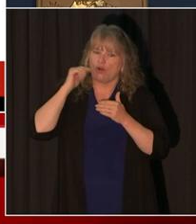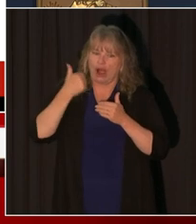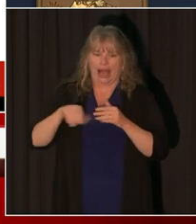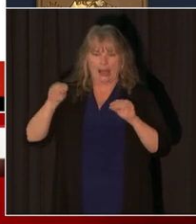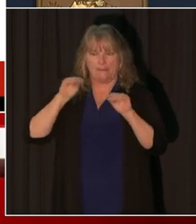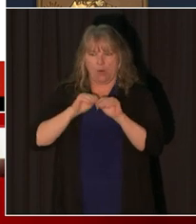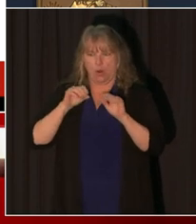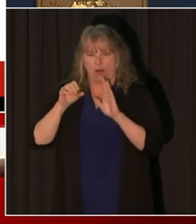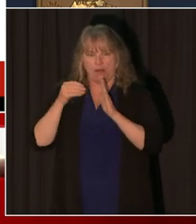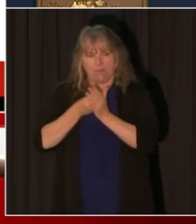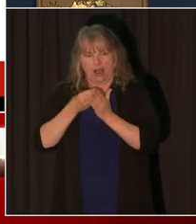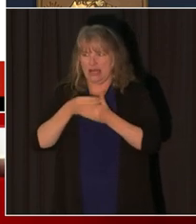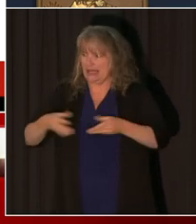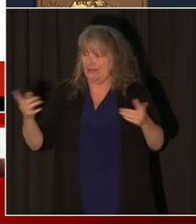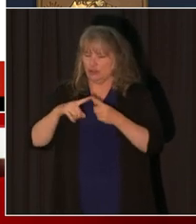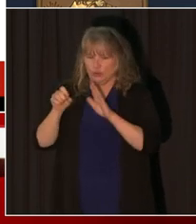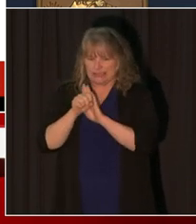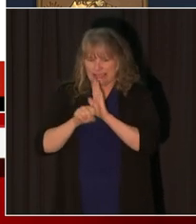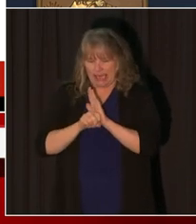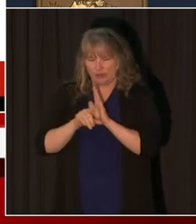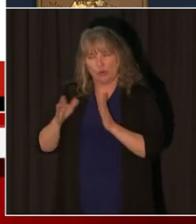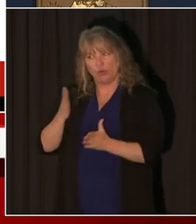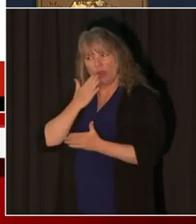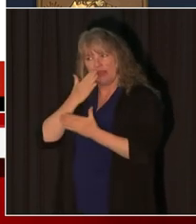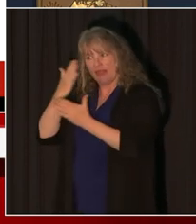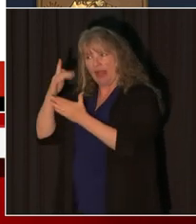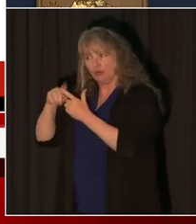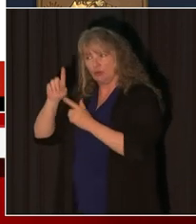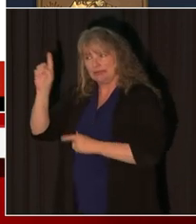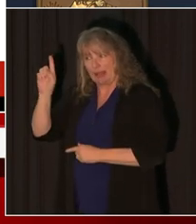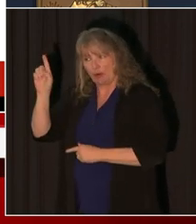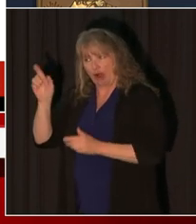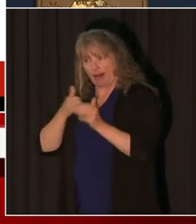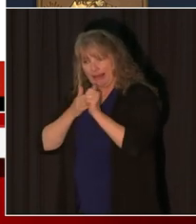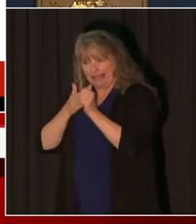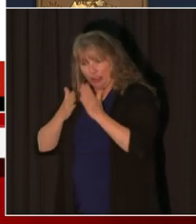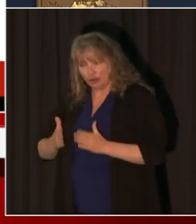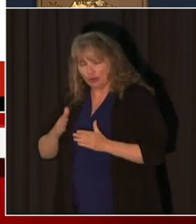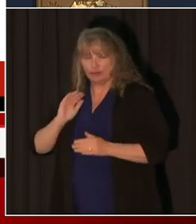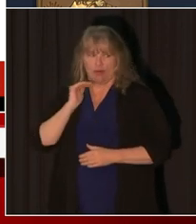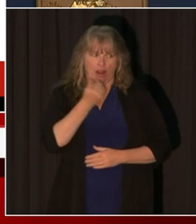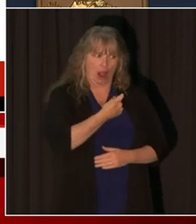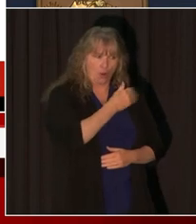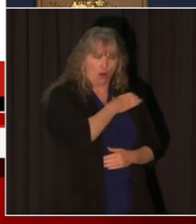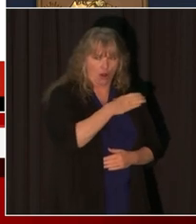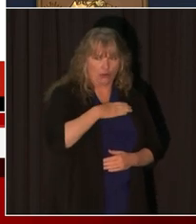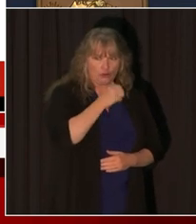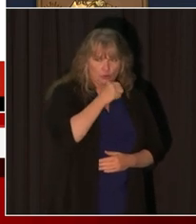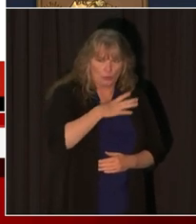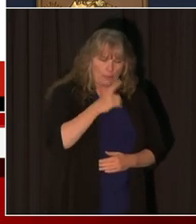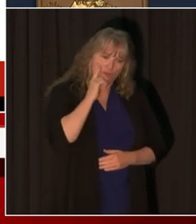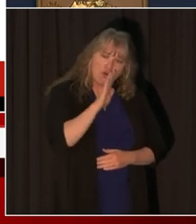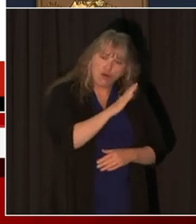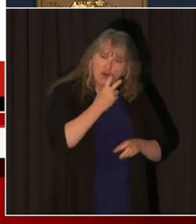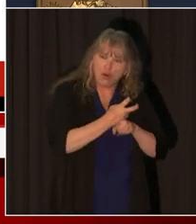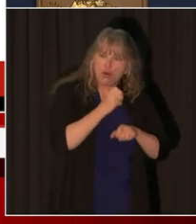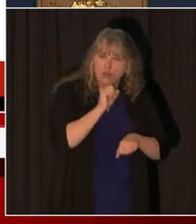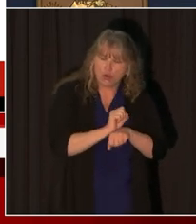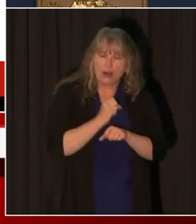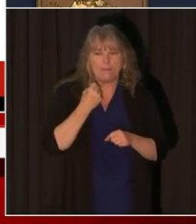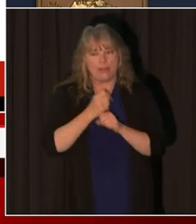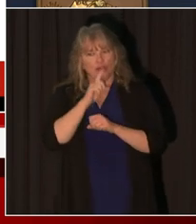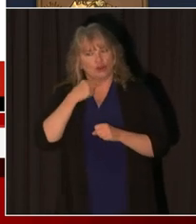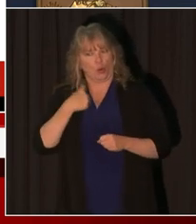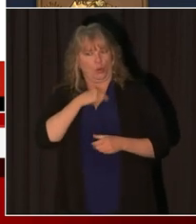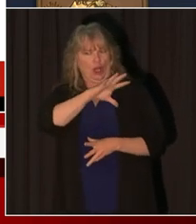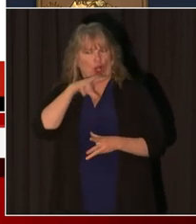thank the Democratic leaders and our Congresswoman for their hard work in making sure we were included in this